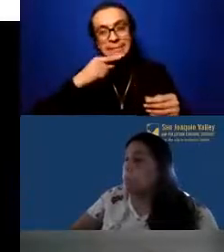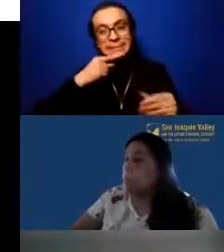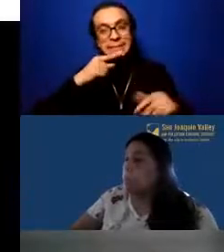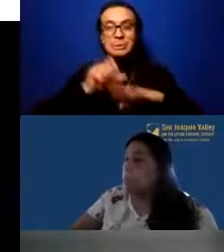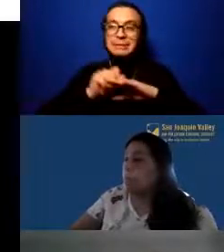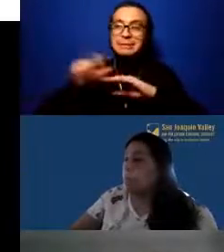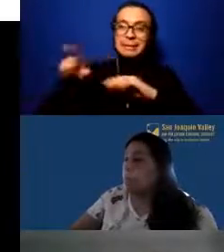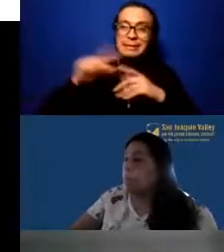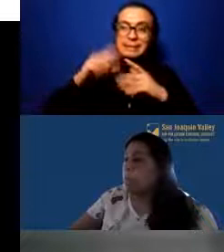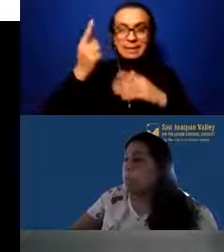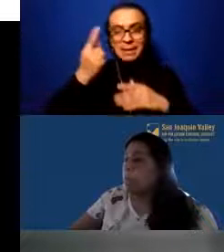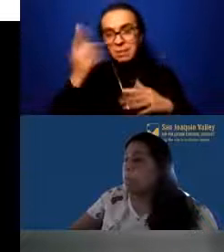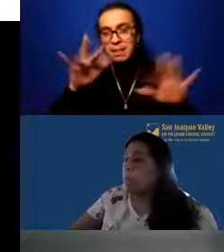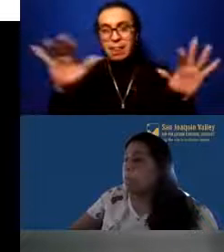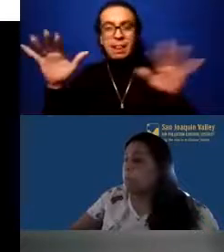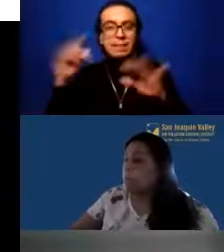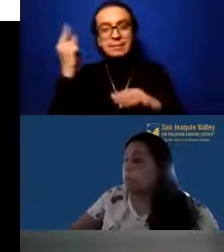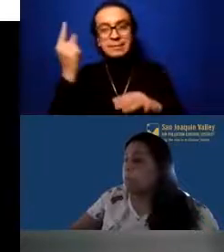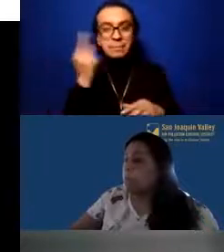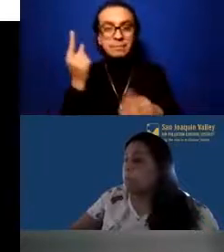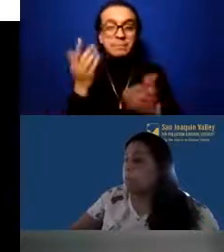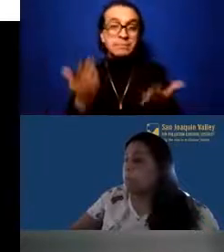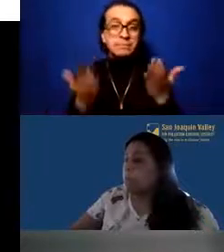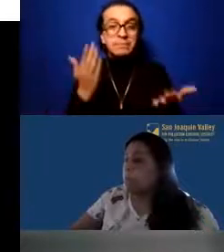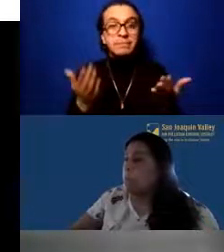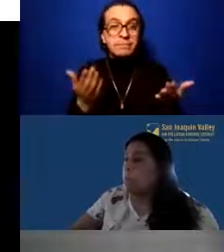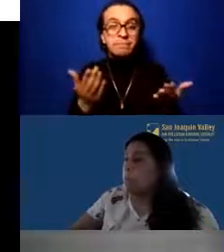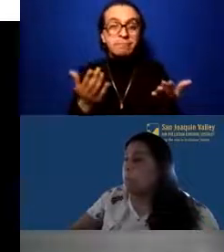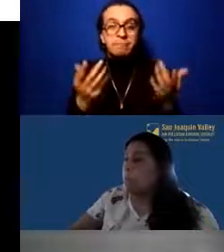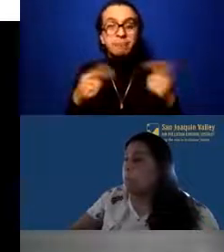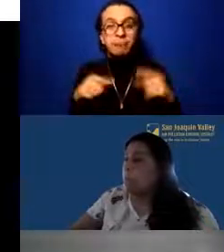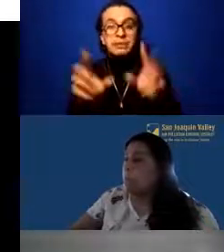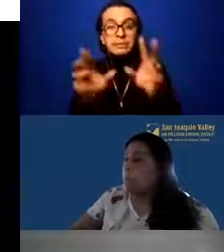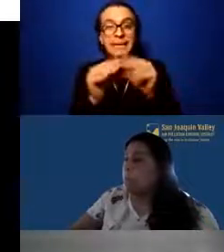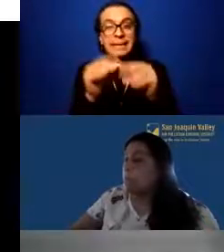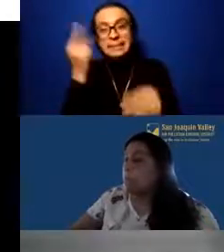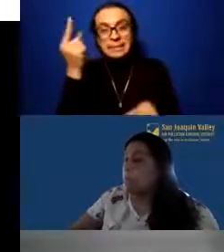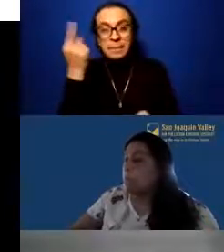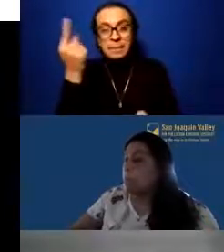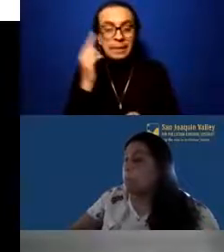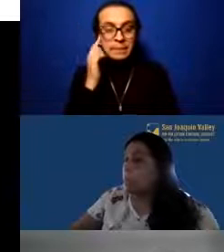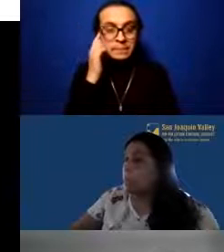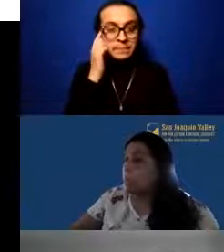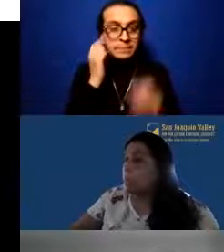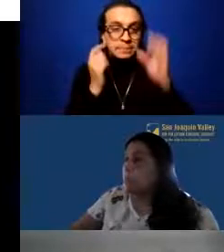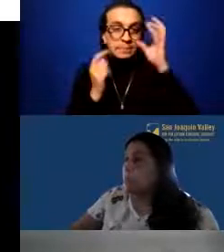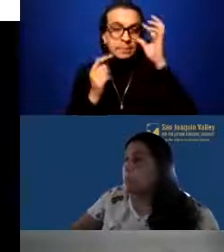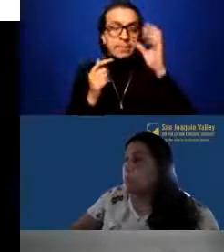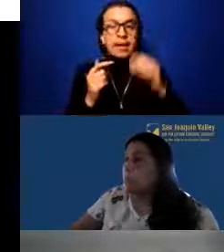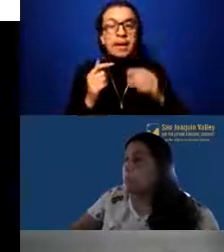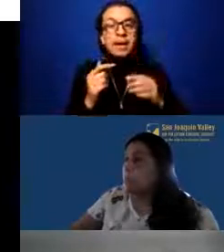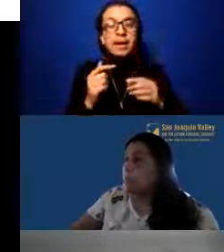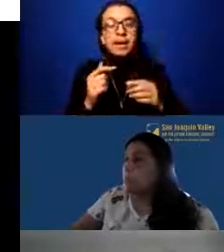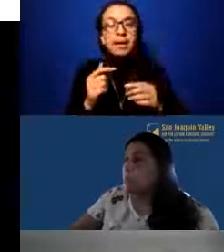another person that is just in these meetings or just in personal messages. So